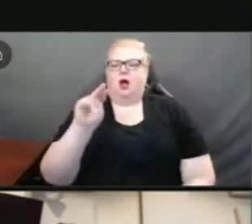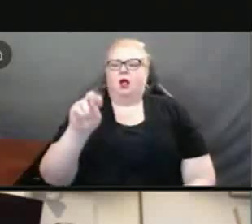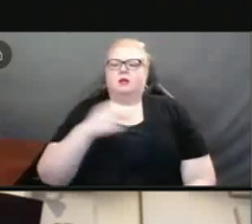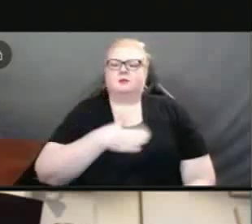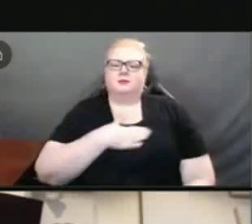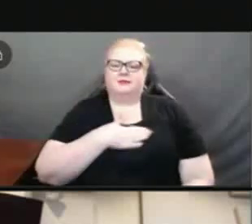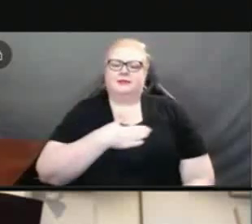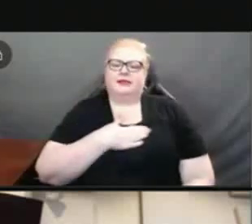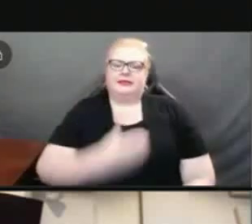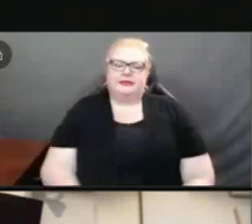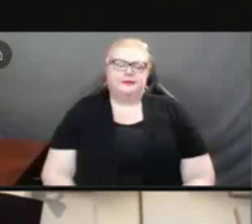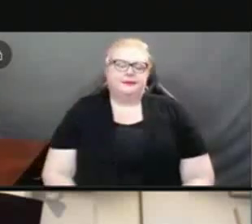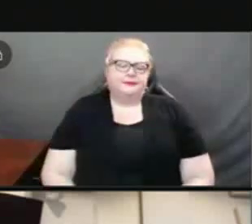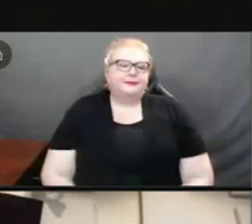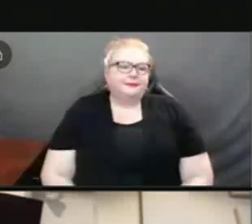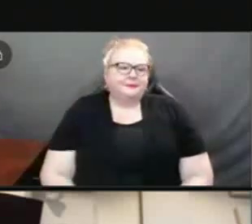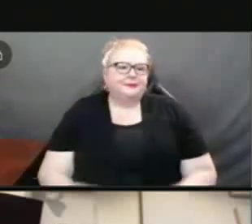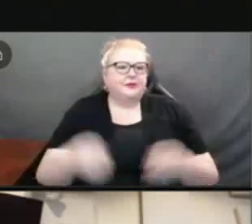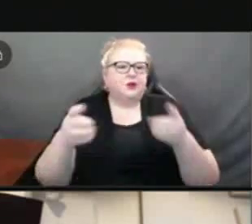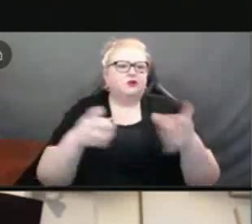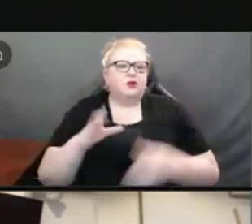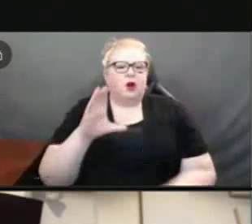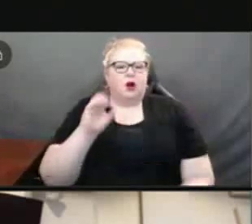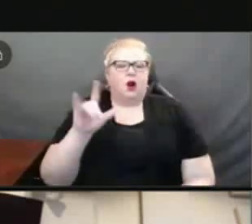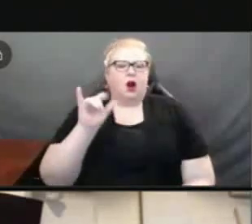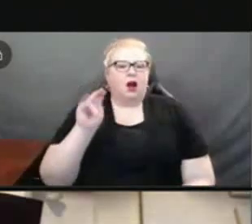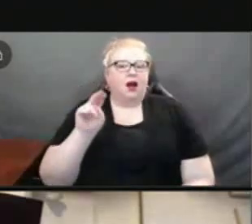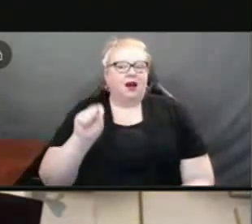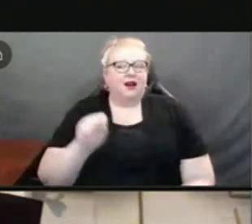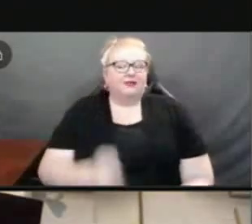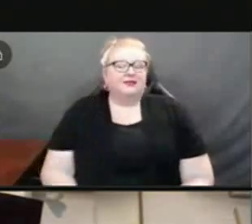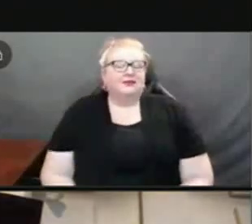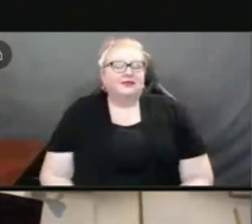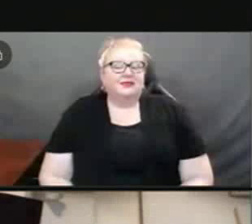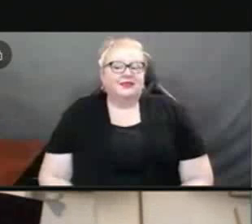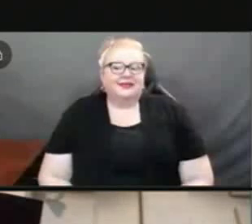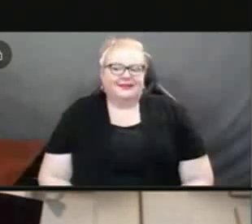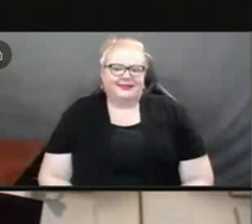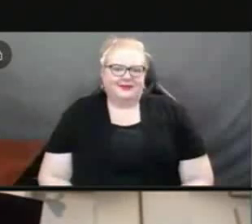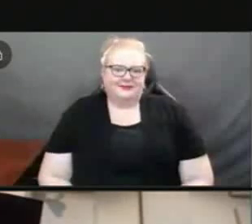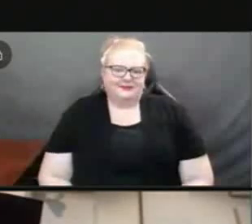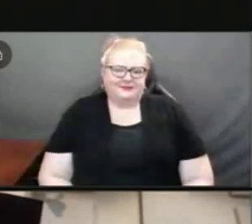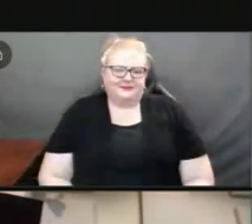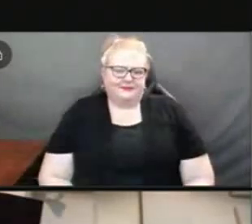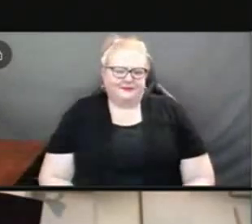please. Director Collins, if you would come forward, please.